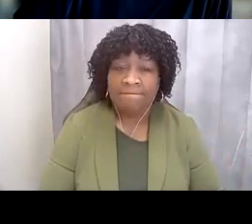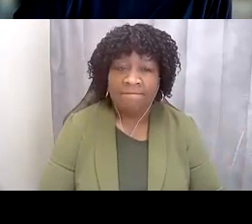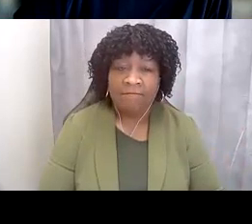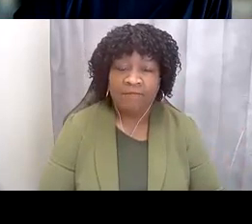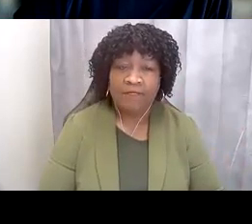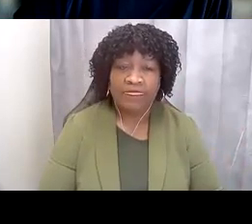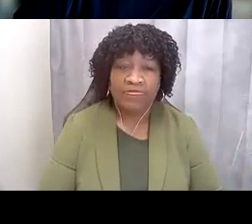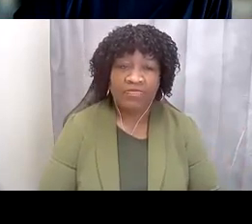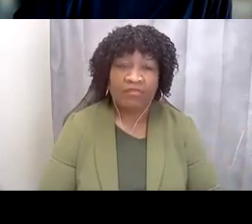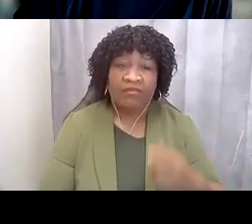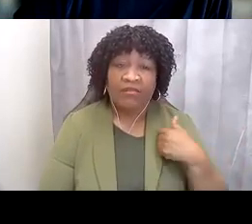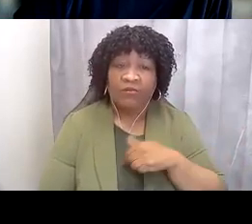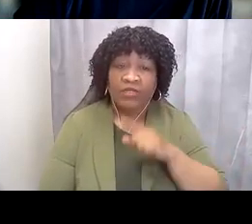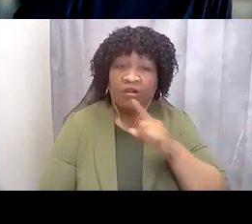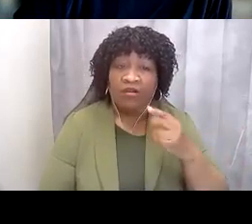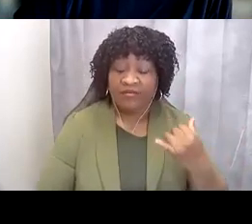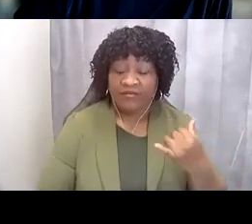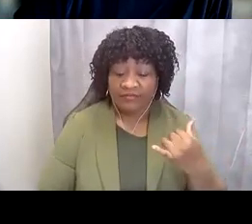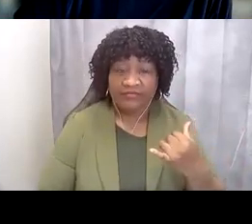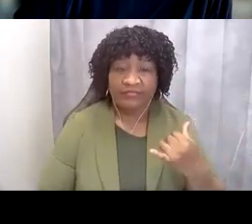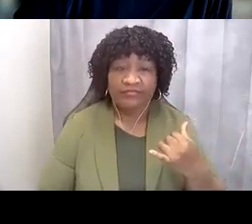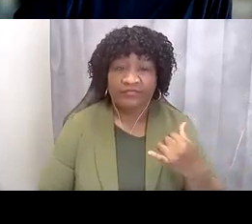And then we already,